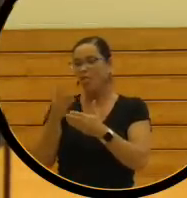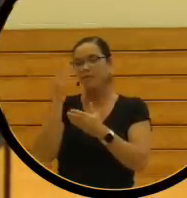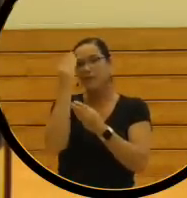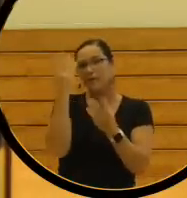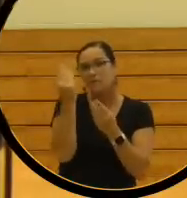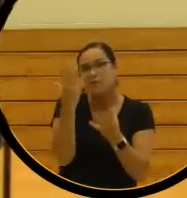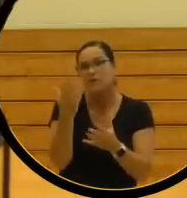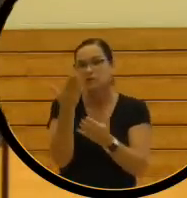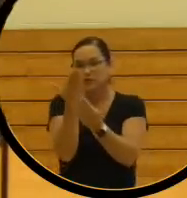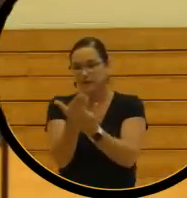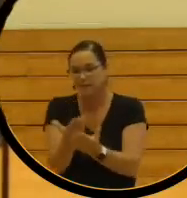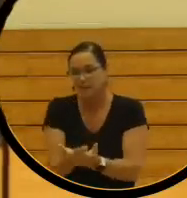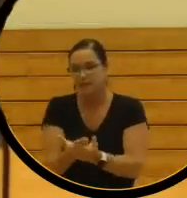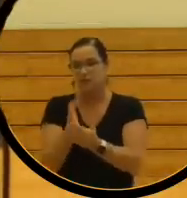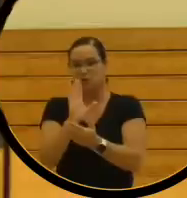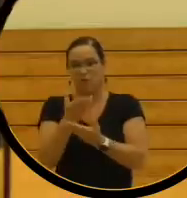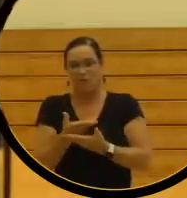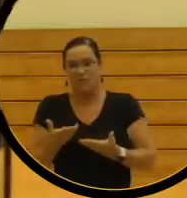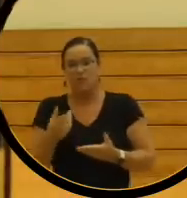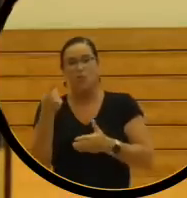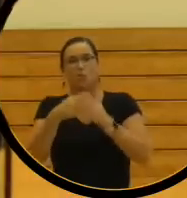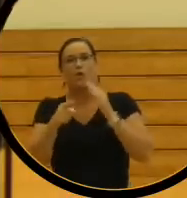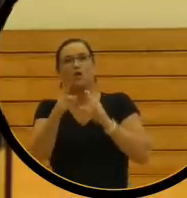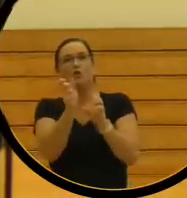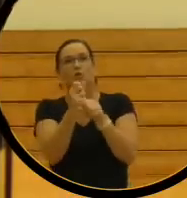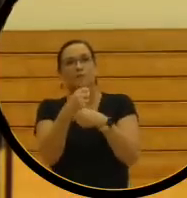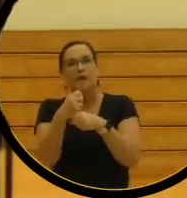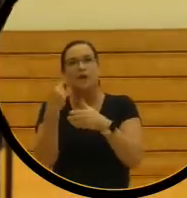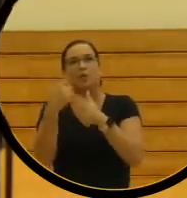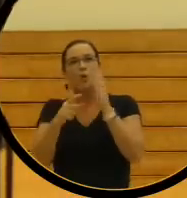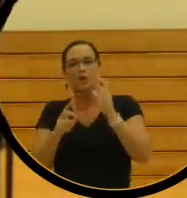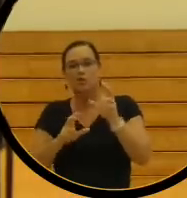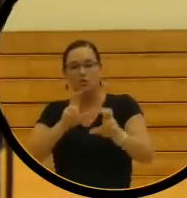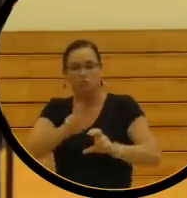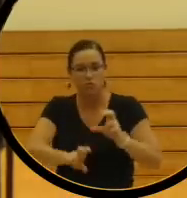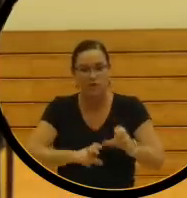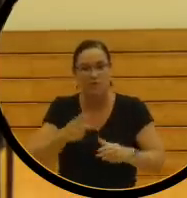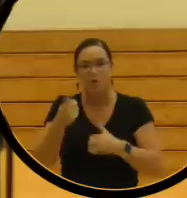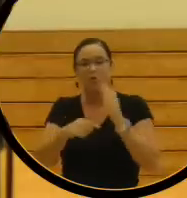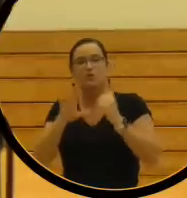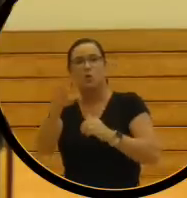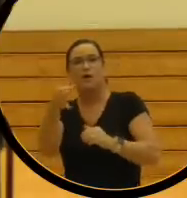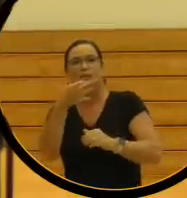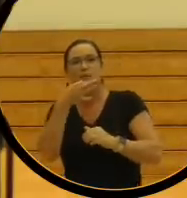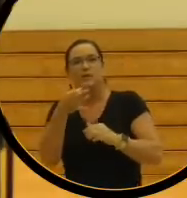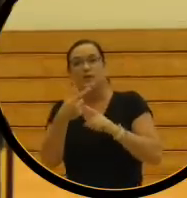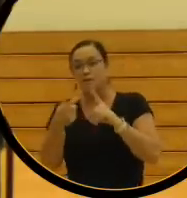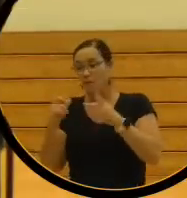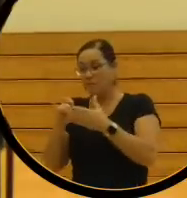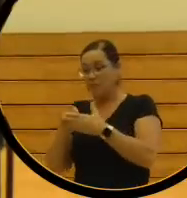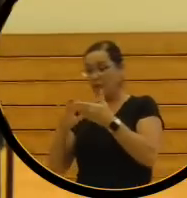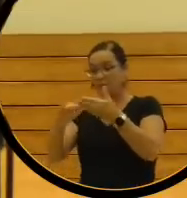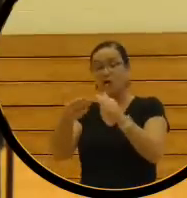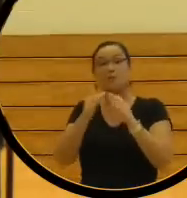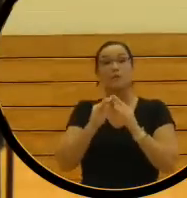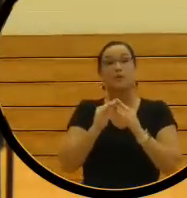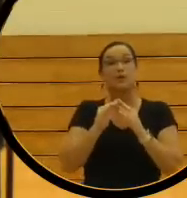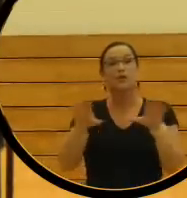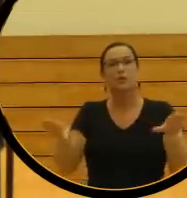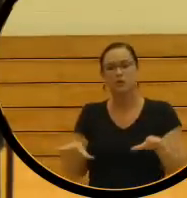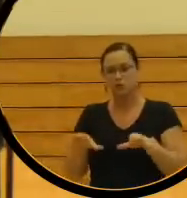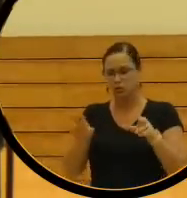your evidence of what you created and contributed and what your expertise was. And from that, the community would do